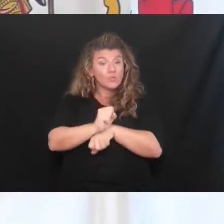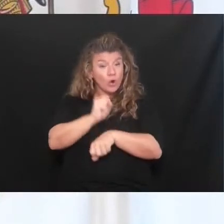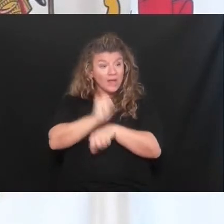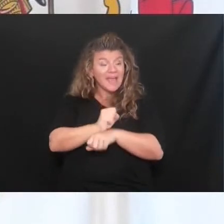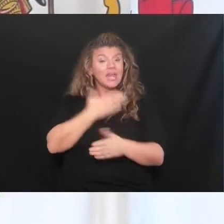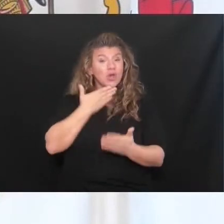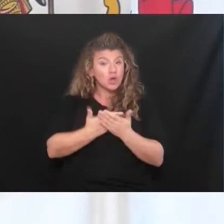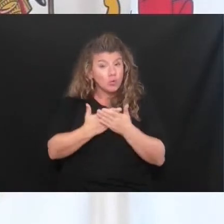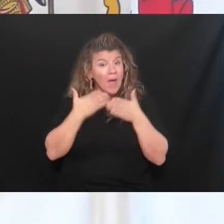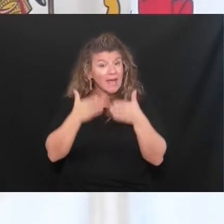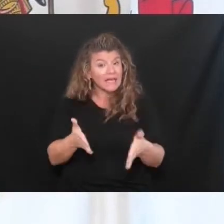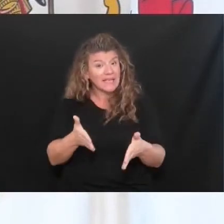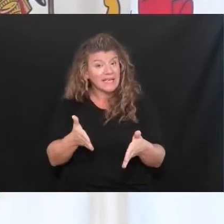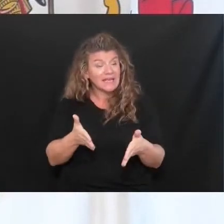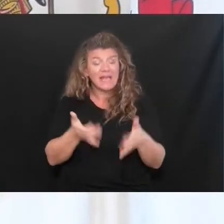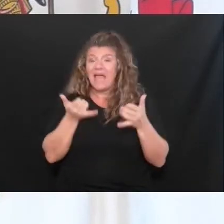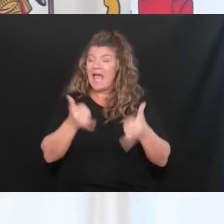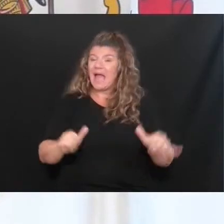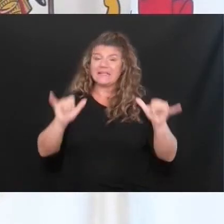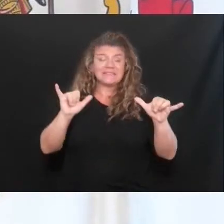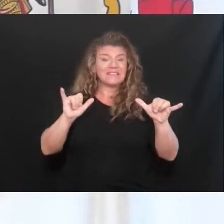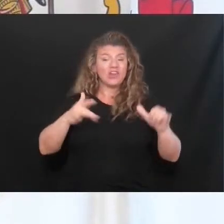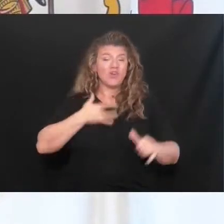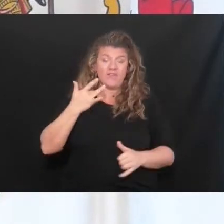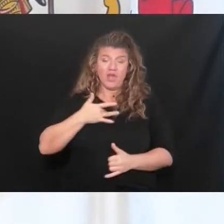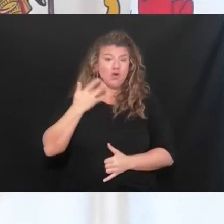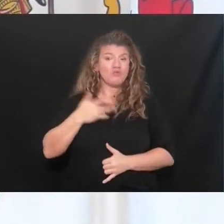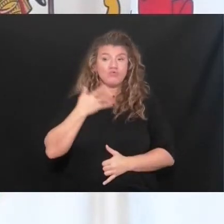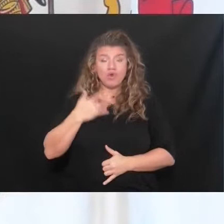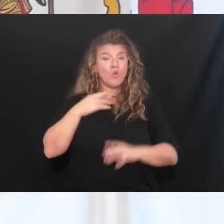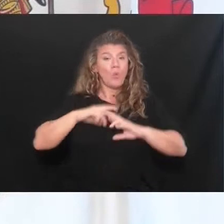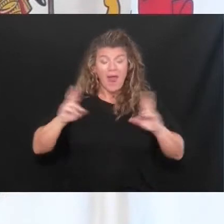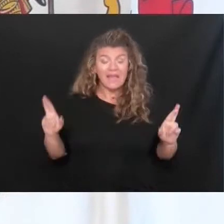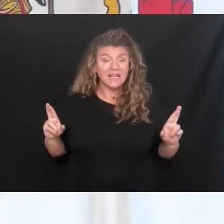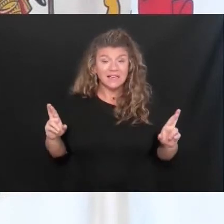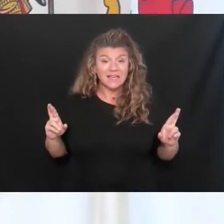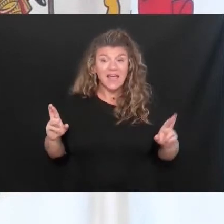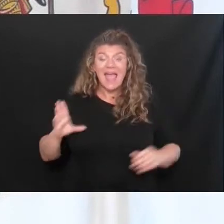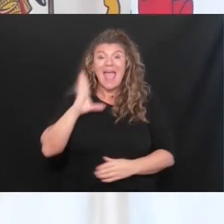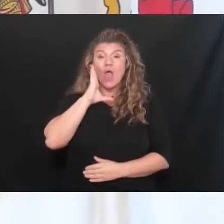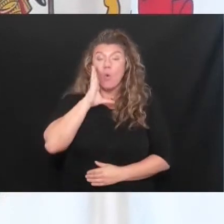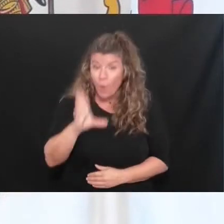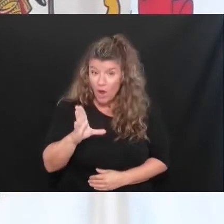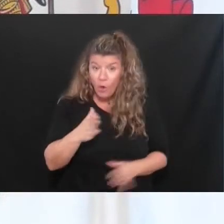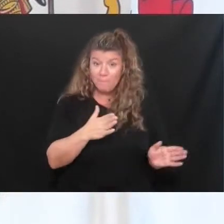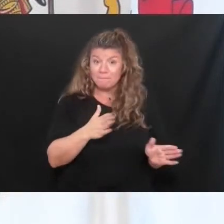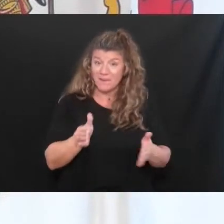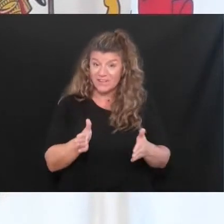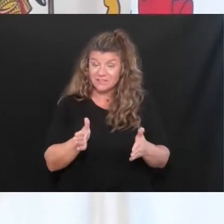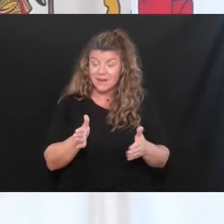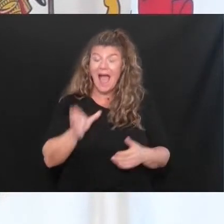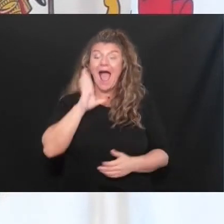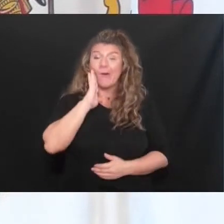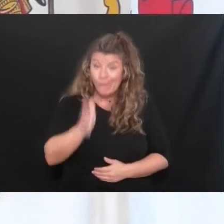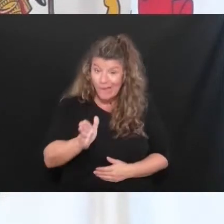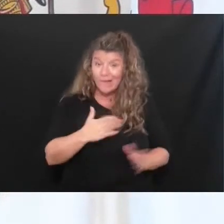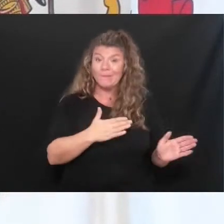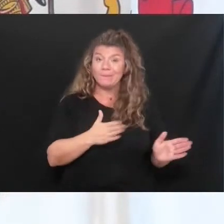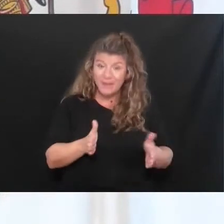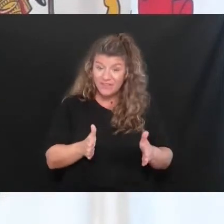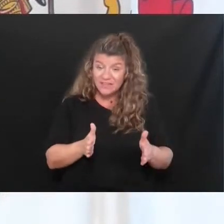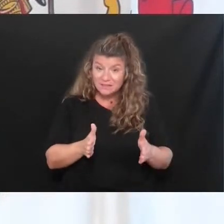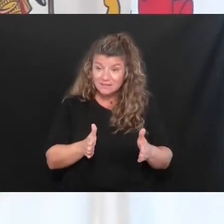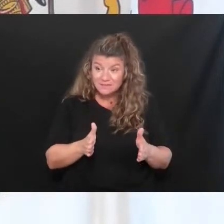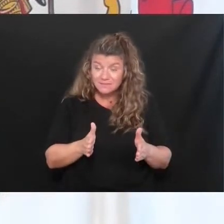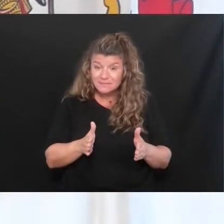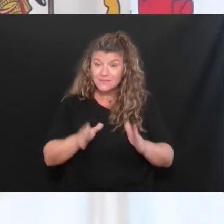good fashion. I still stand absolutely ready and will move, on